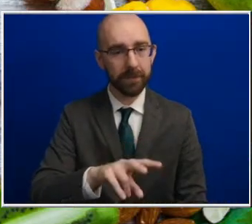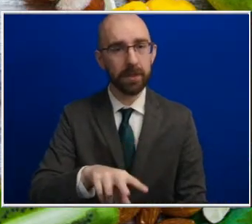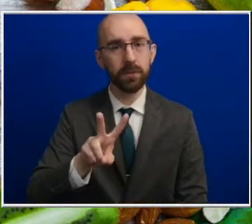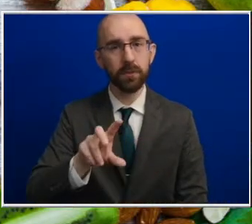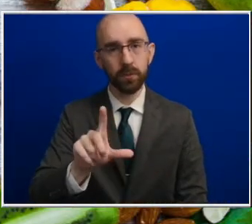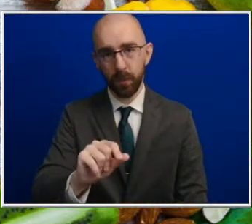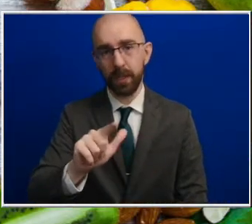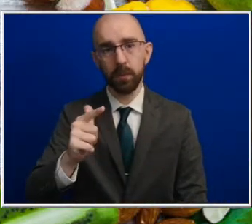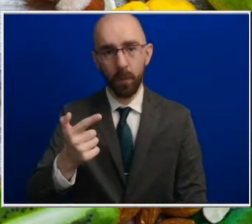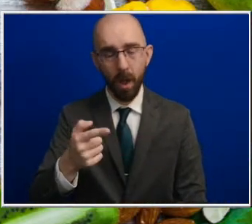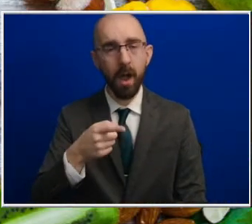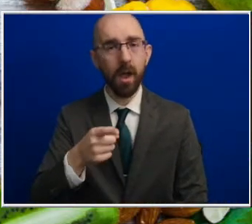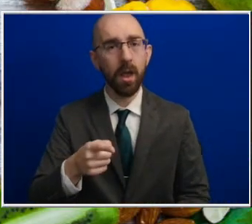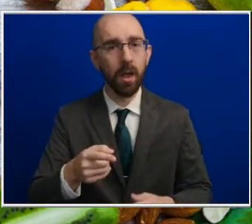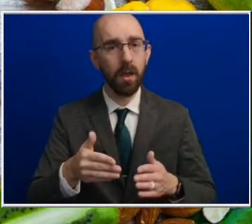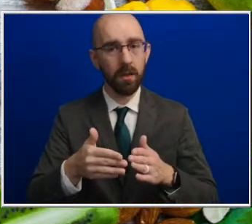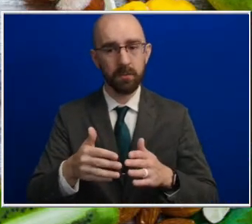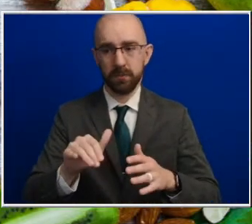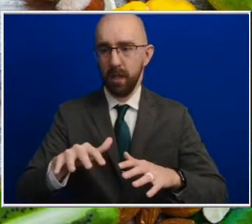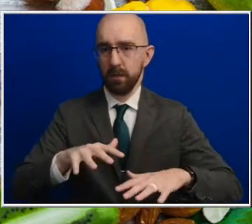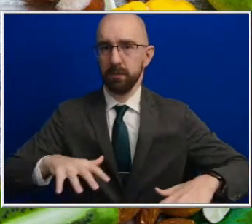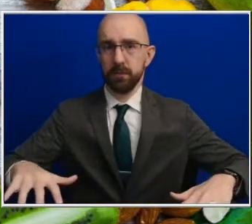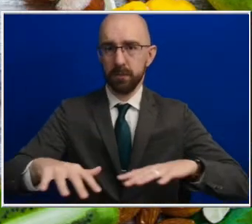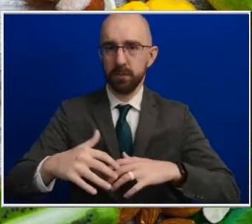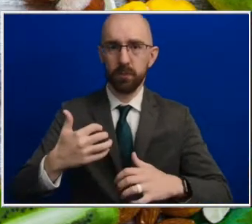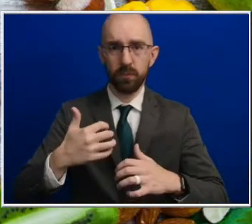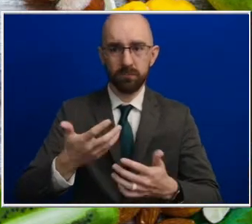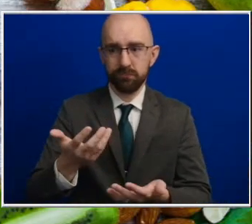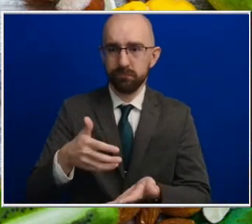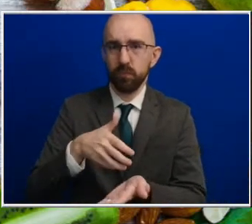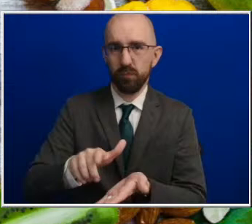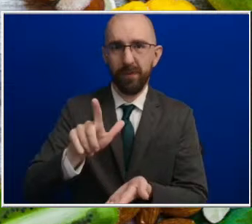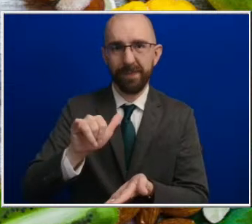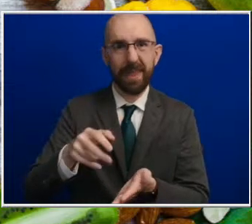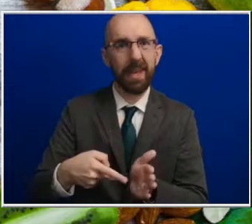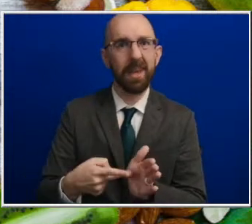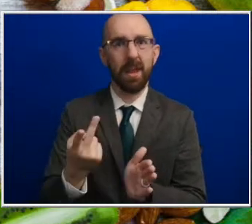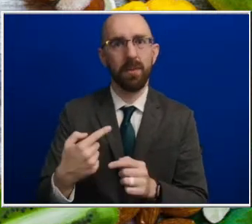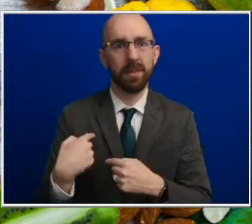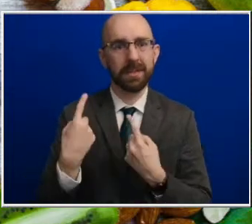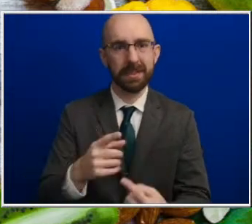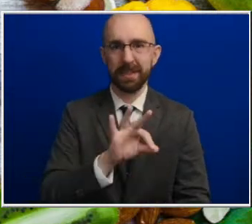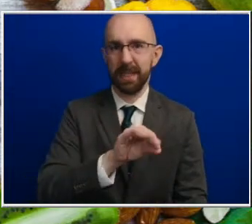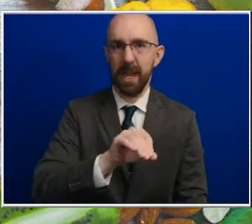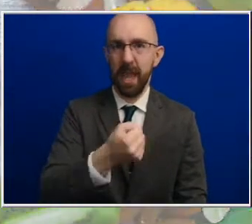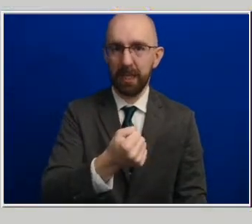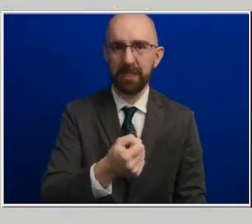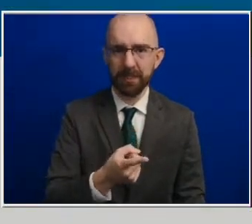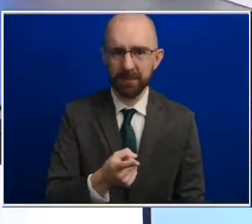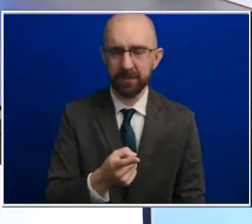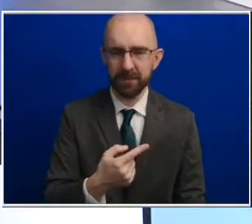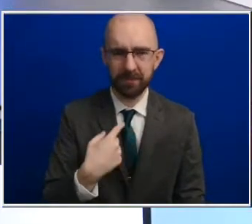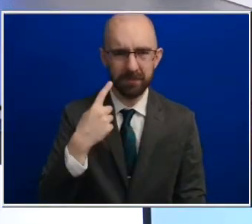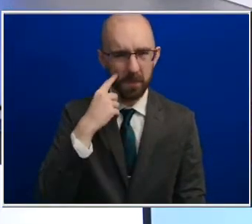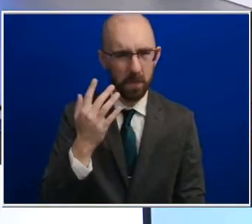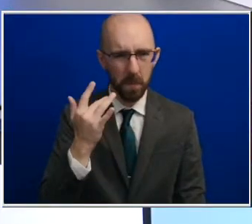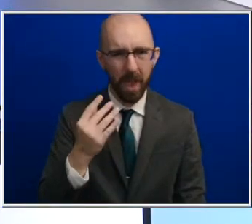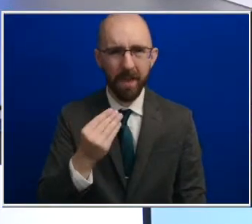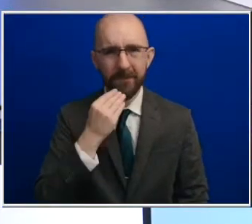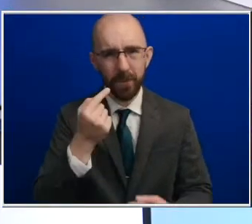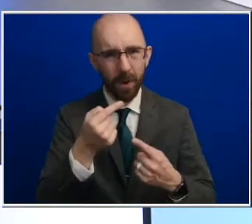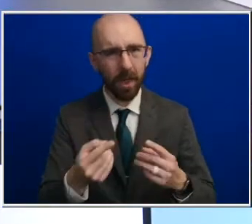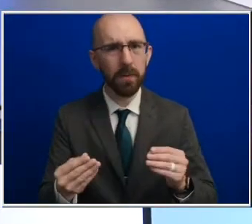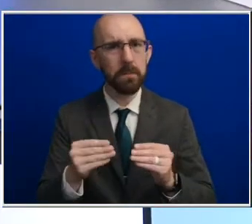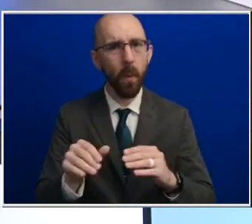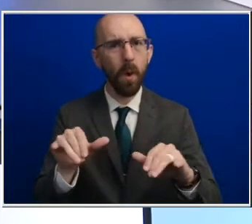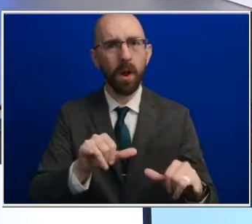So the prevalence has roughly doubled since the late 90s. Now, Dr. Love, why do you think food allergies are more common in children